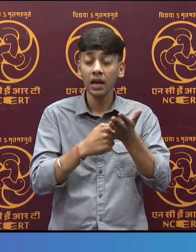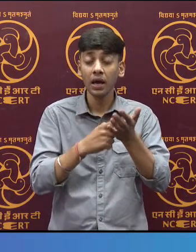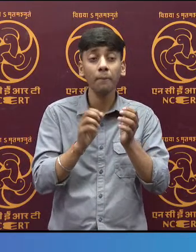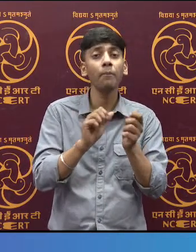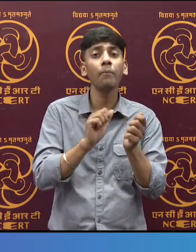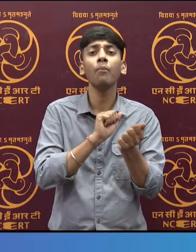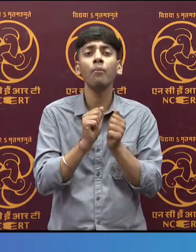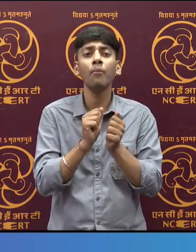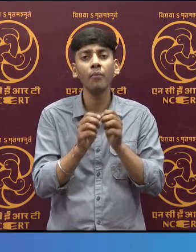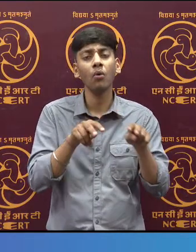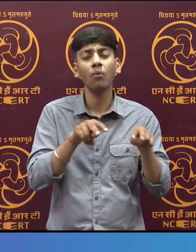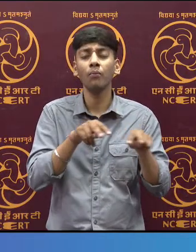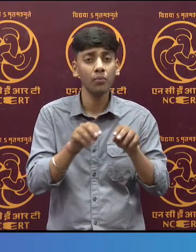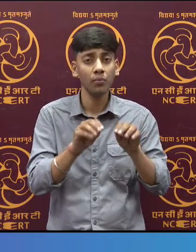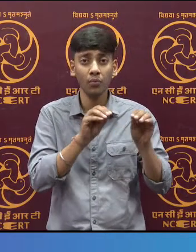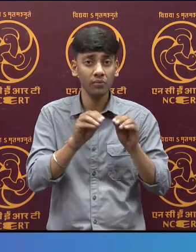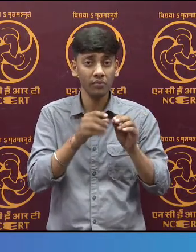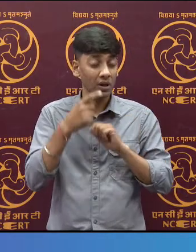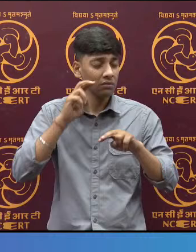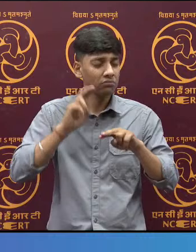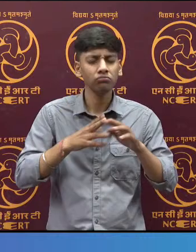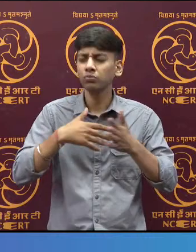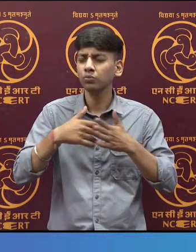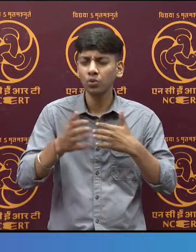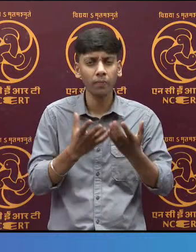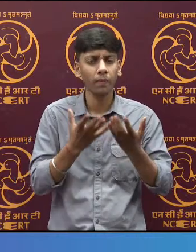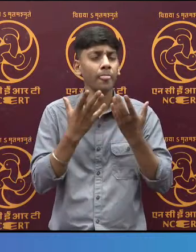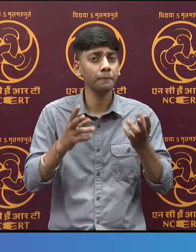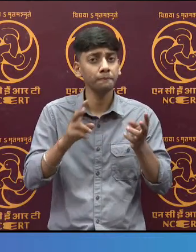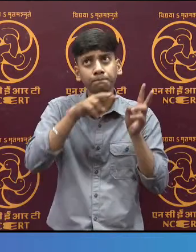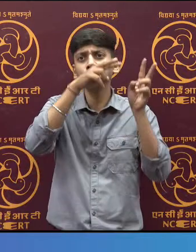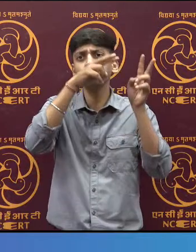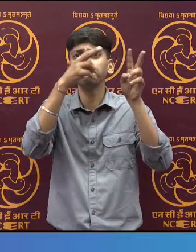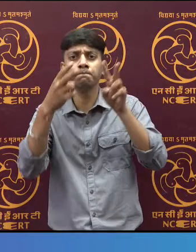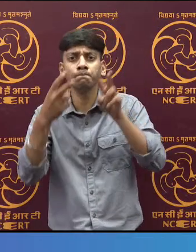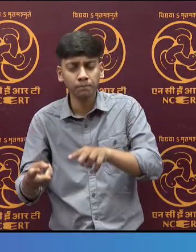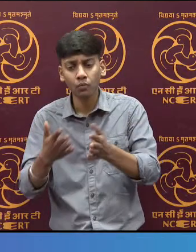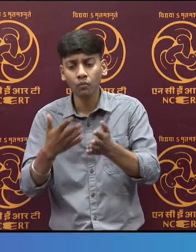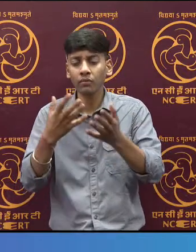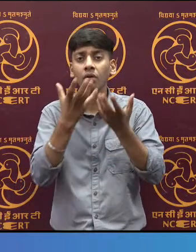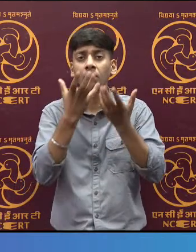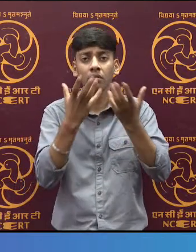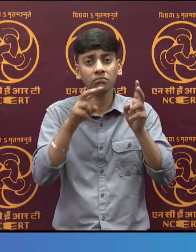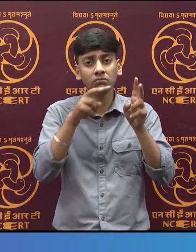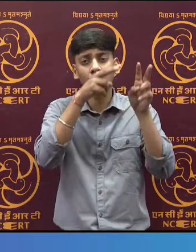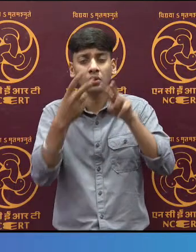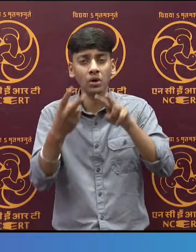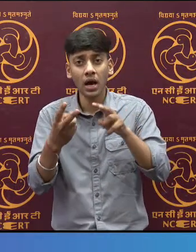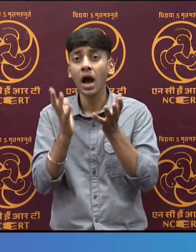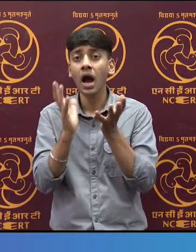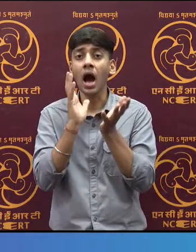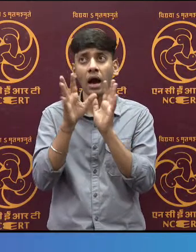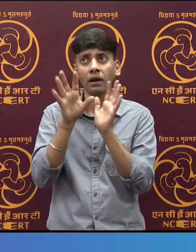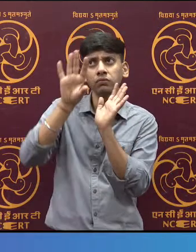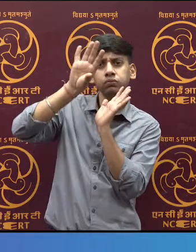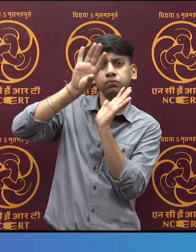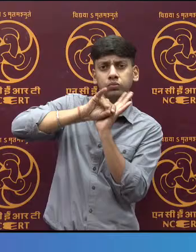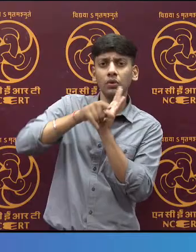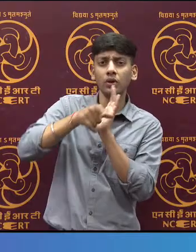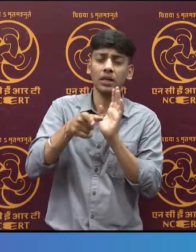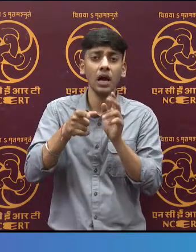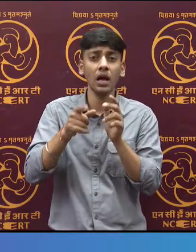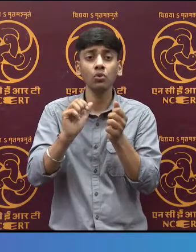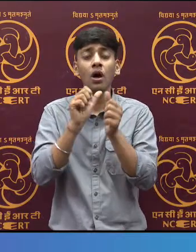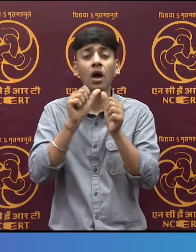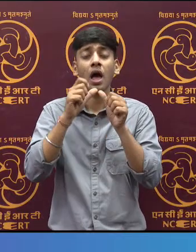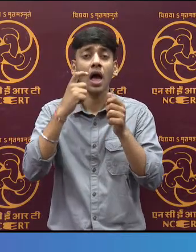A. But if an object is falling towards the ground, due to the gravitational force of earth, the acceleration is then